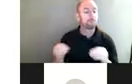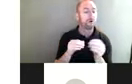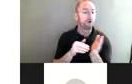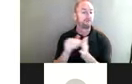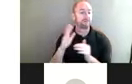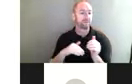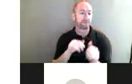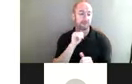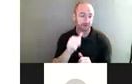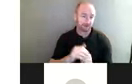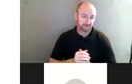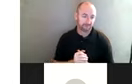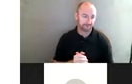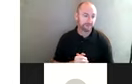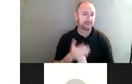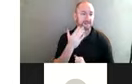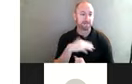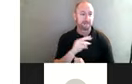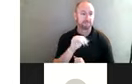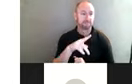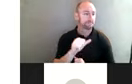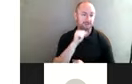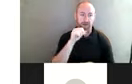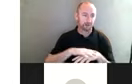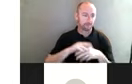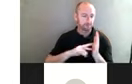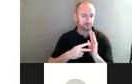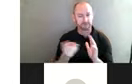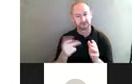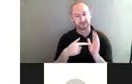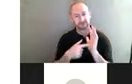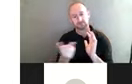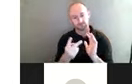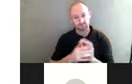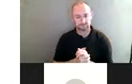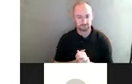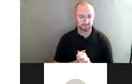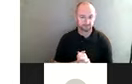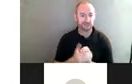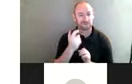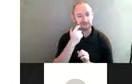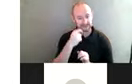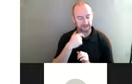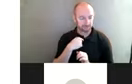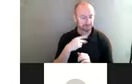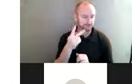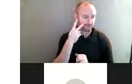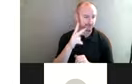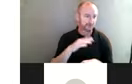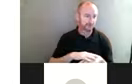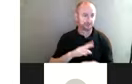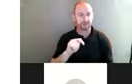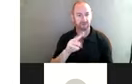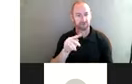mean, the strange and bad maps we find aren't actually intentional, like these two. One I just picked up very recently off of Twitter,